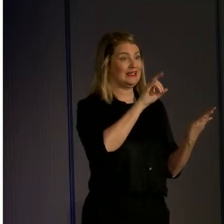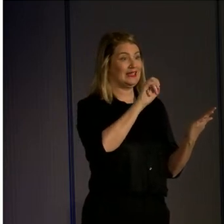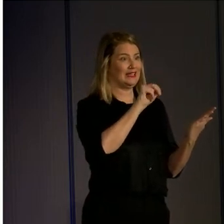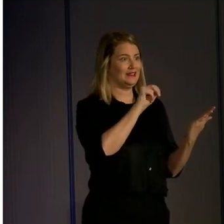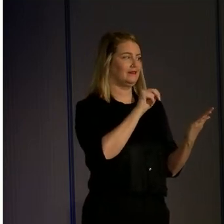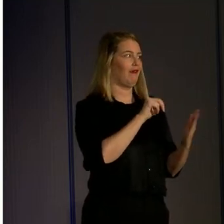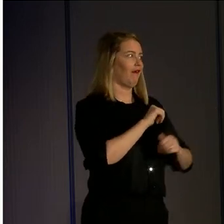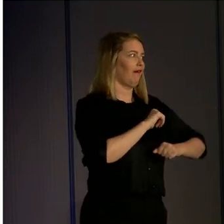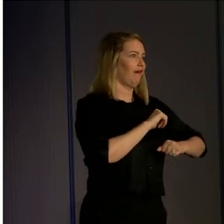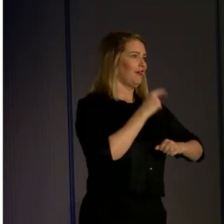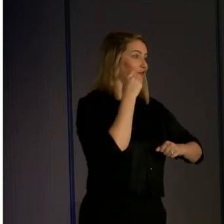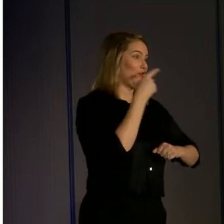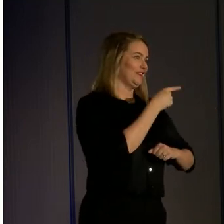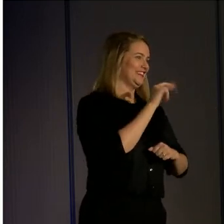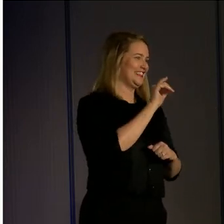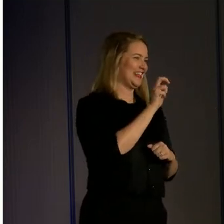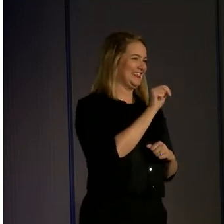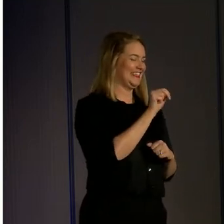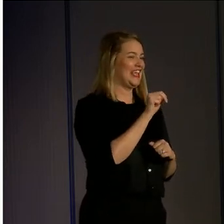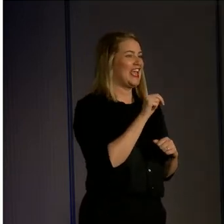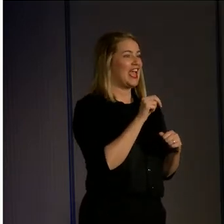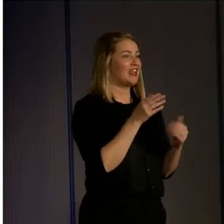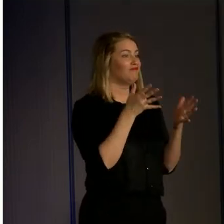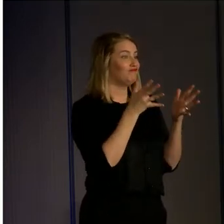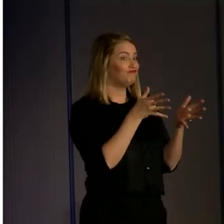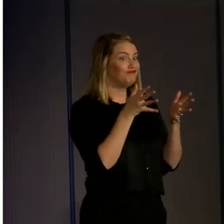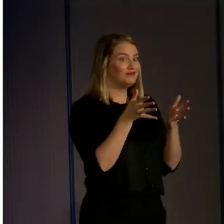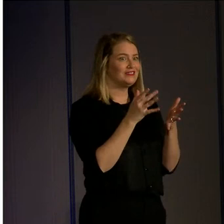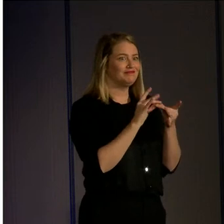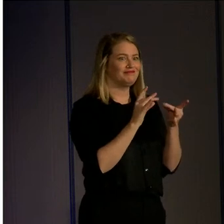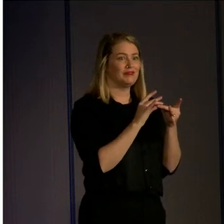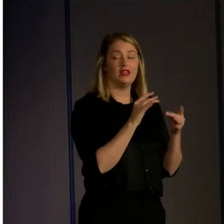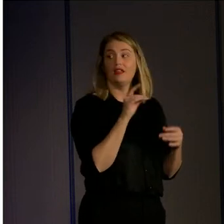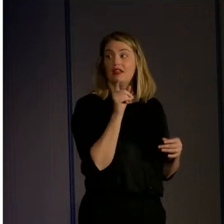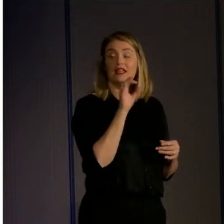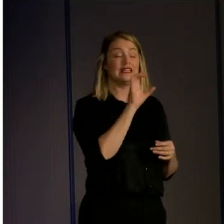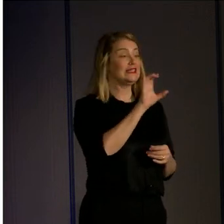of your memories that you have had. Yeah, use the